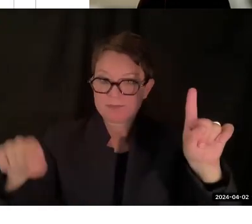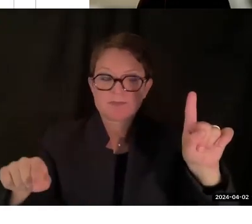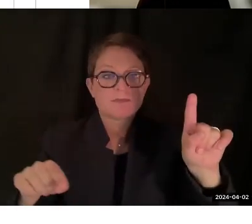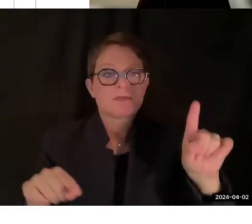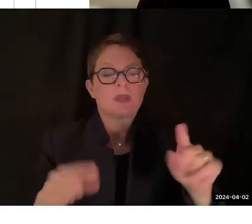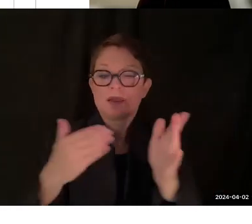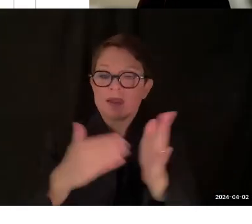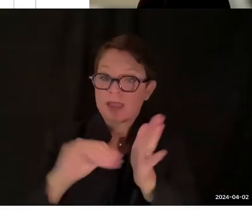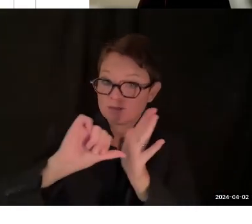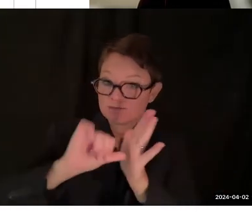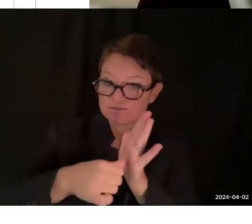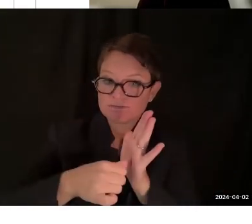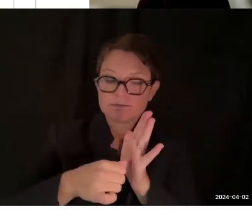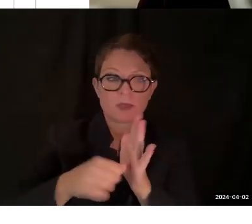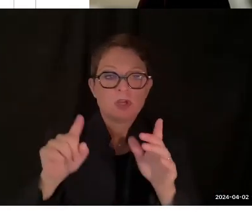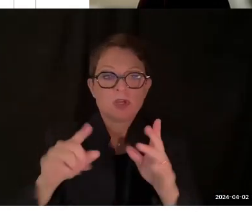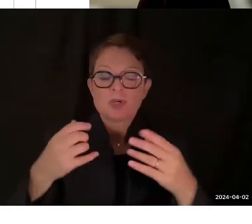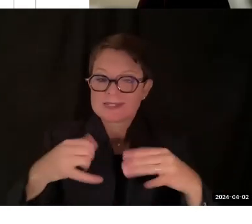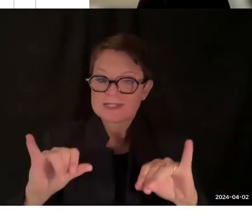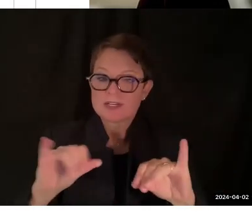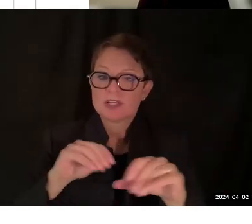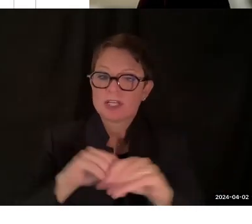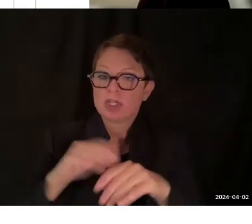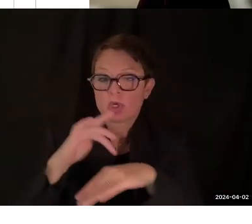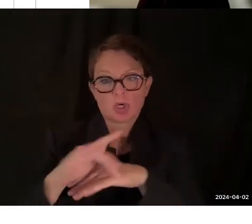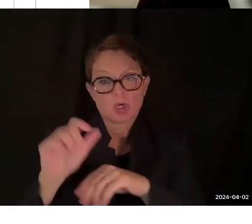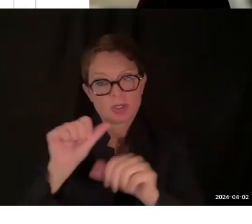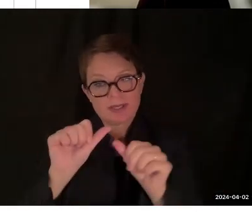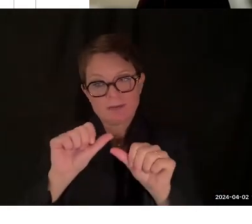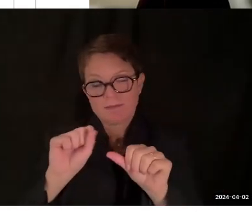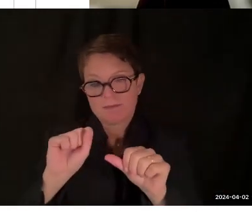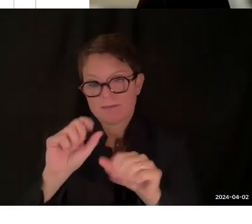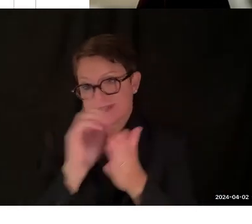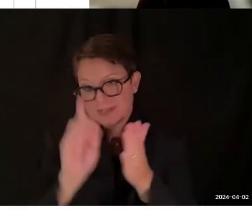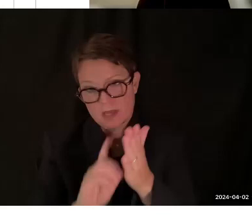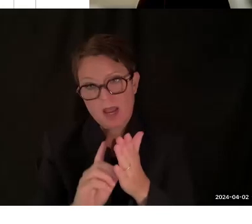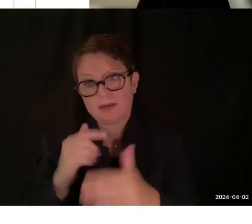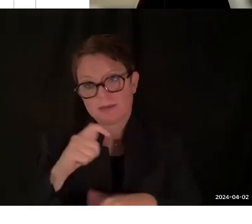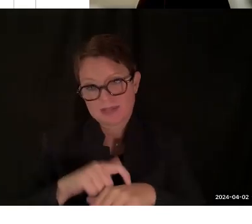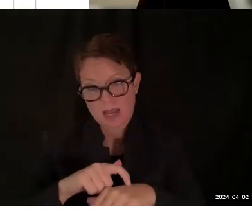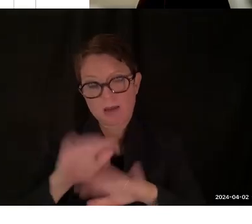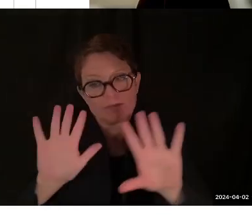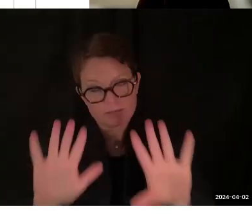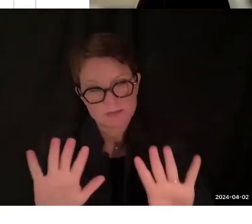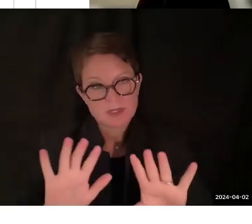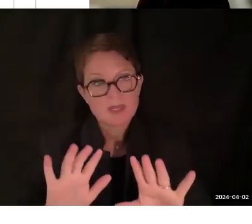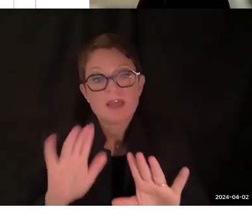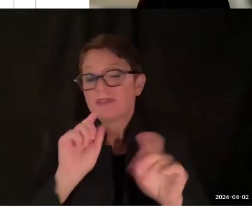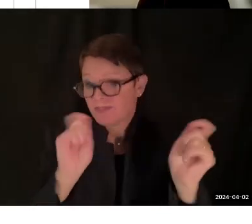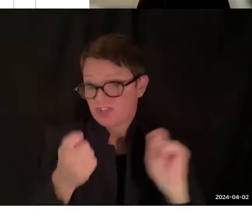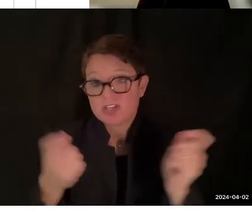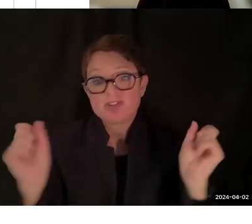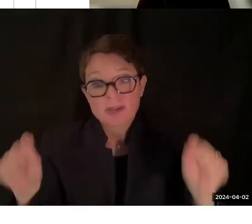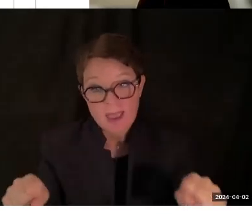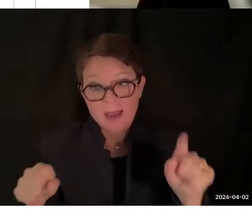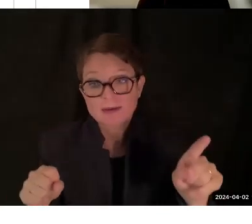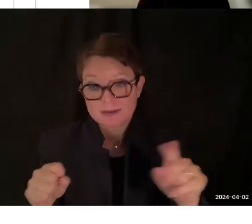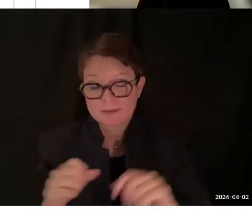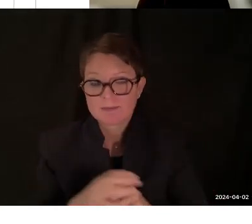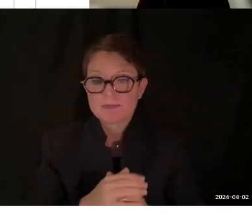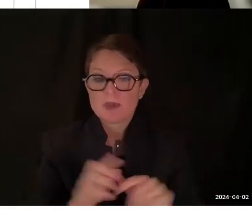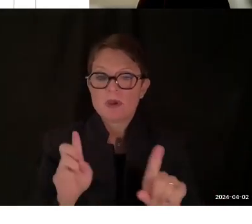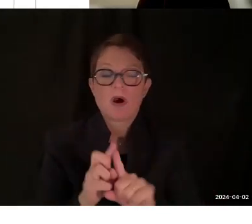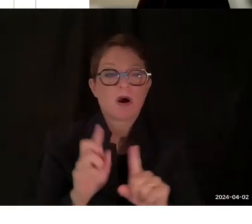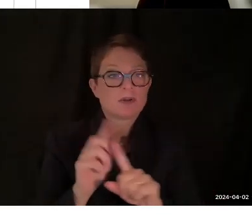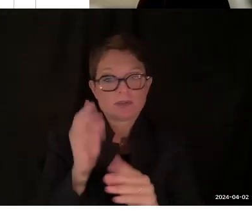we'll reiterate that we are still in the early stages of design, and these are subject to change. It should also